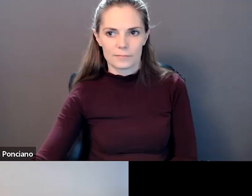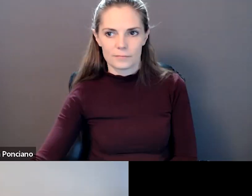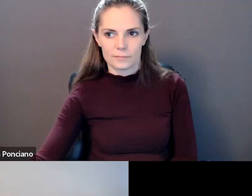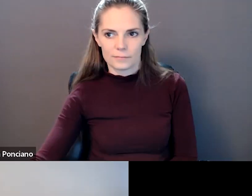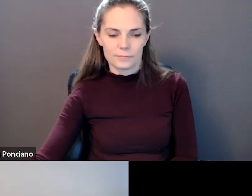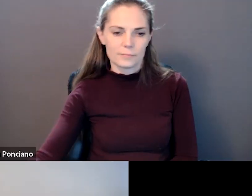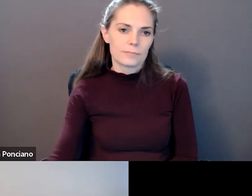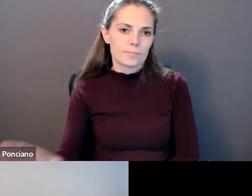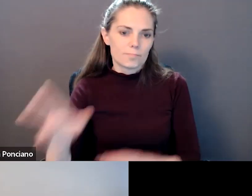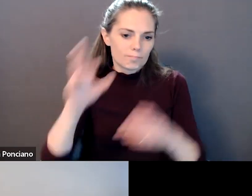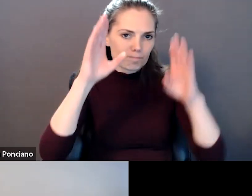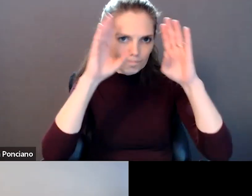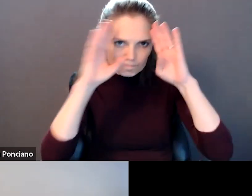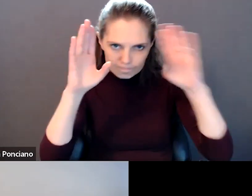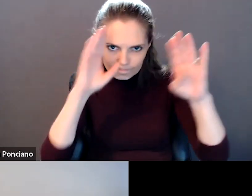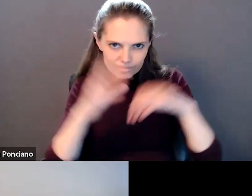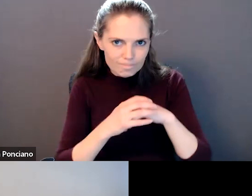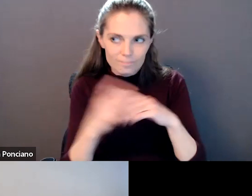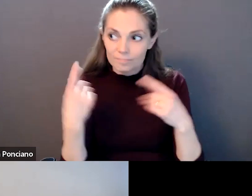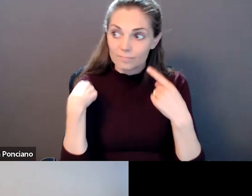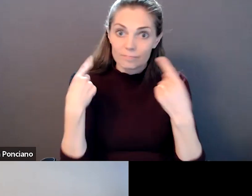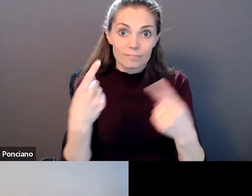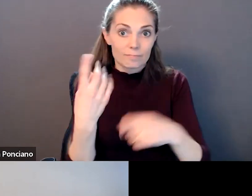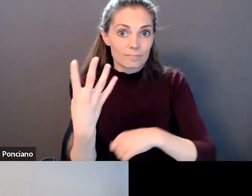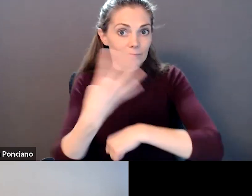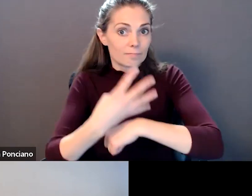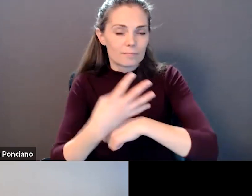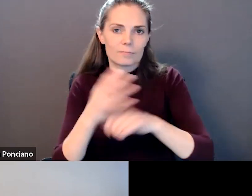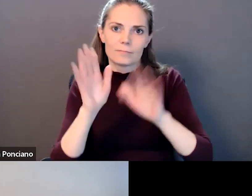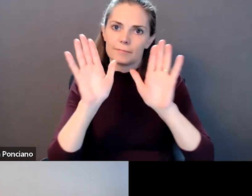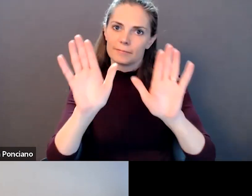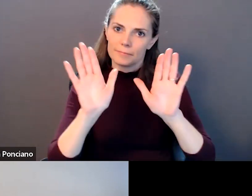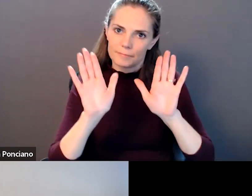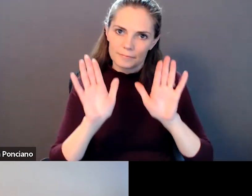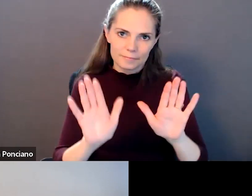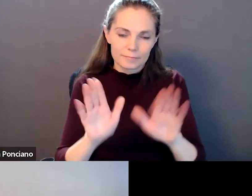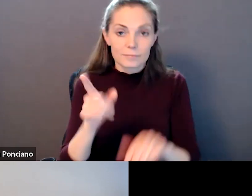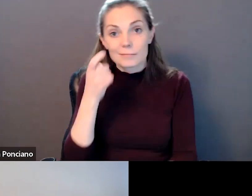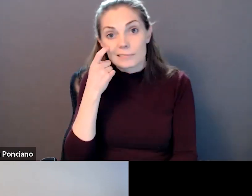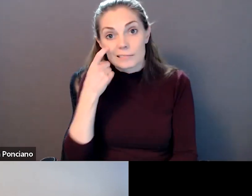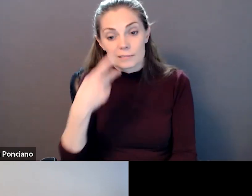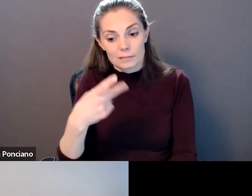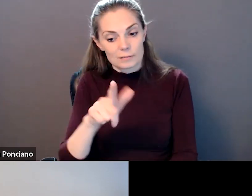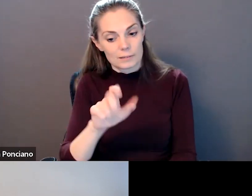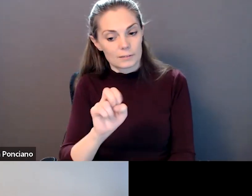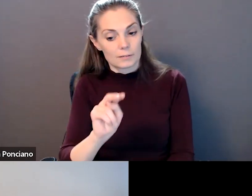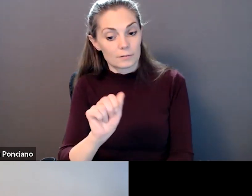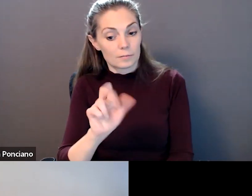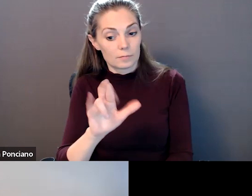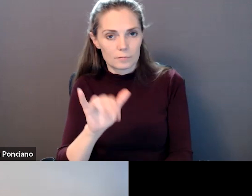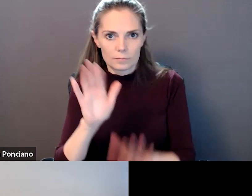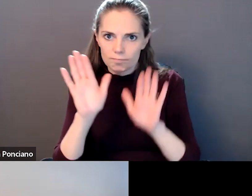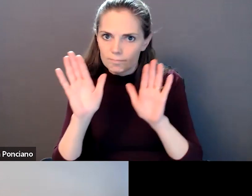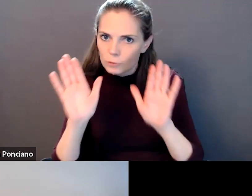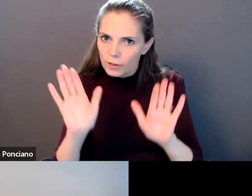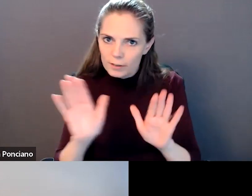4 days. That plenary that we just finished listening to was really great. In the 4 days of